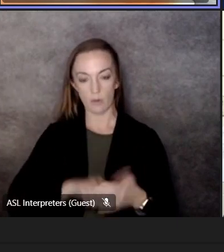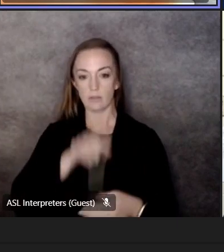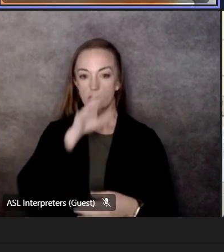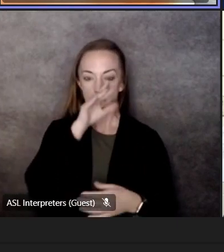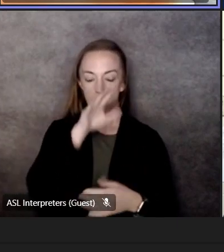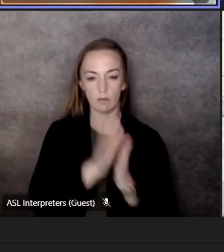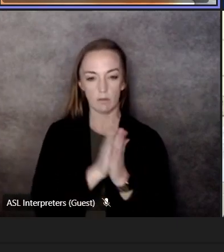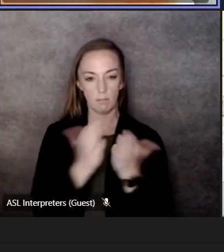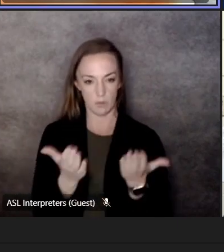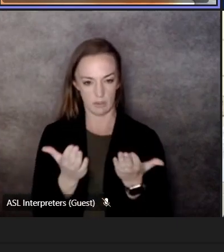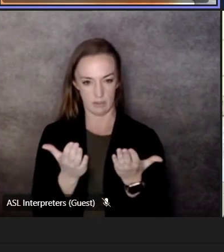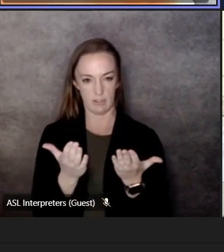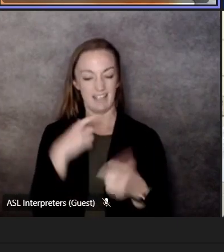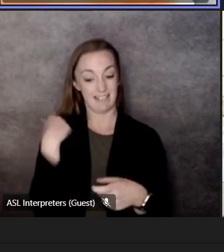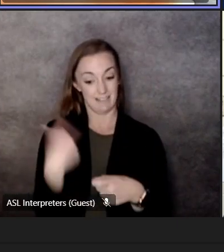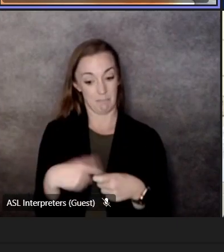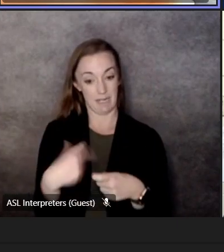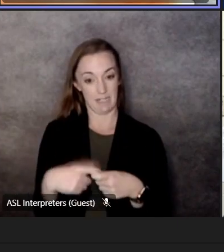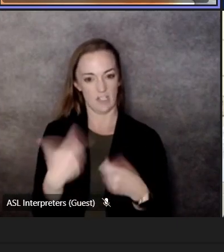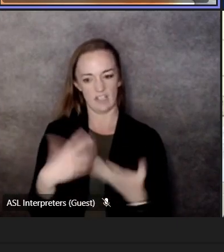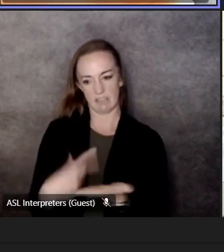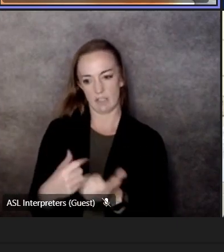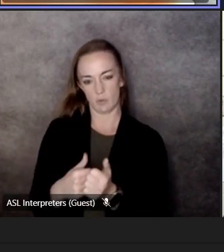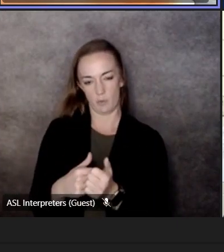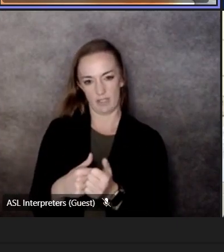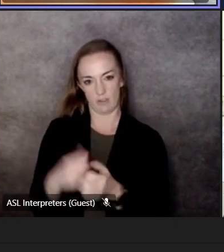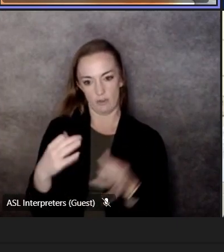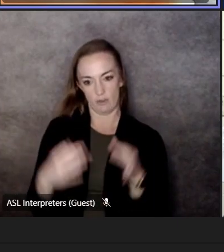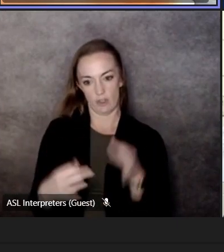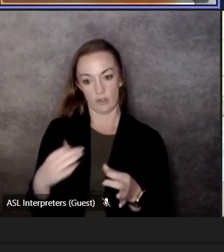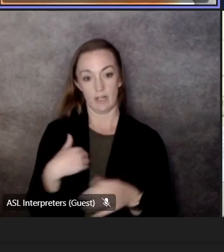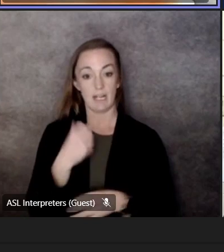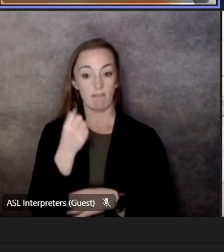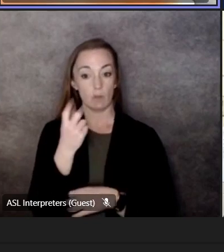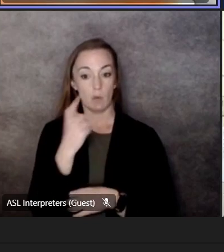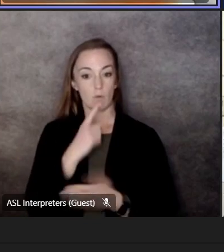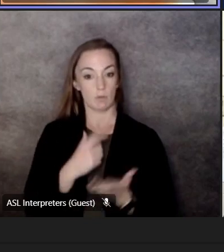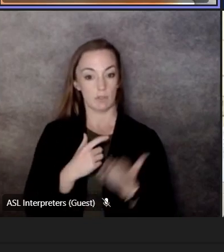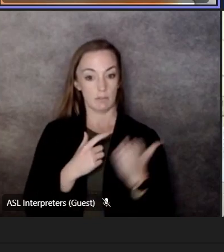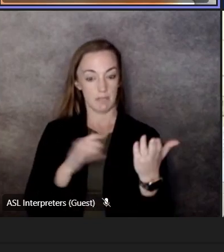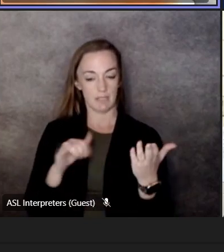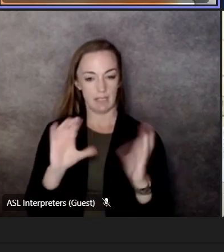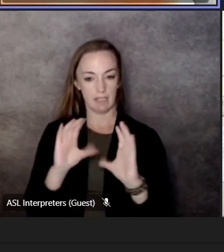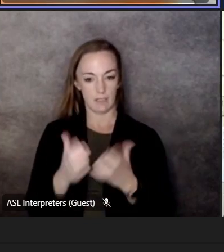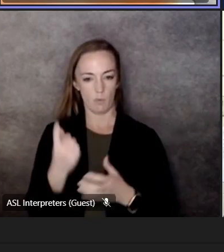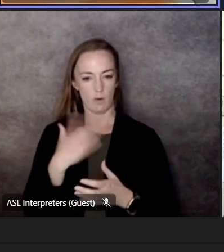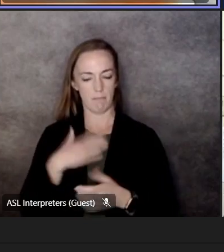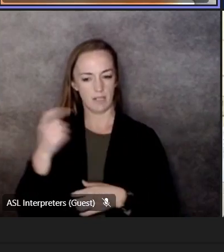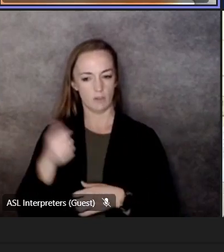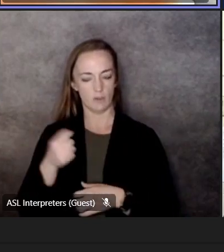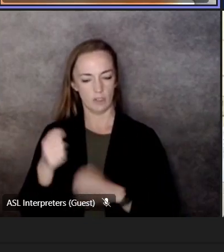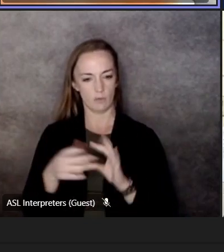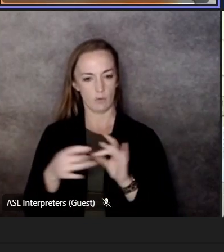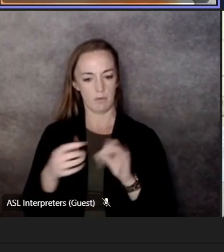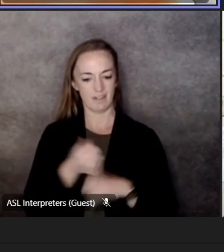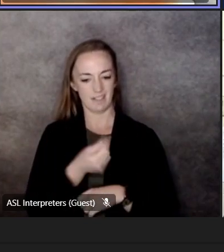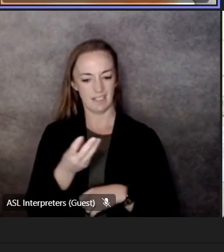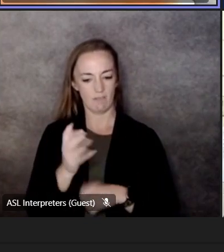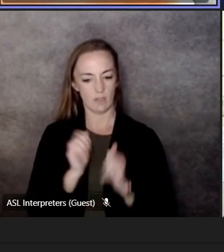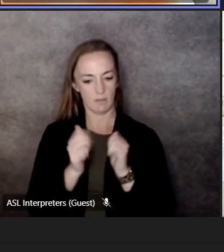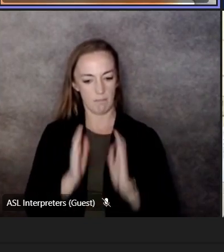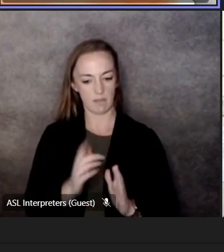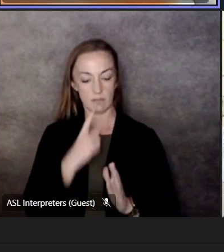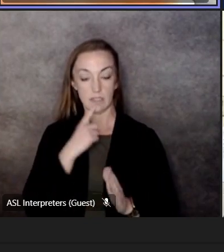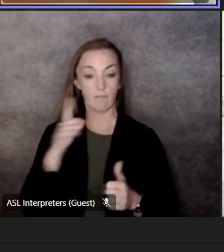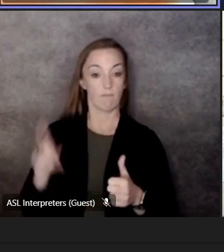with the judges. We had 12 entries in this category, and one of my judges remarked that several of the competitors said that for the first time,